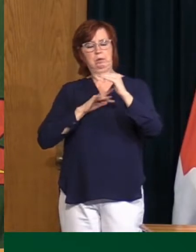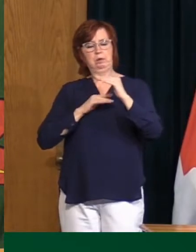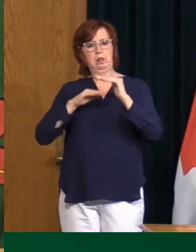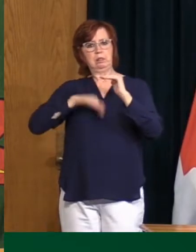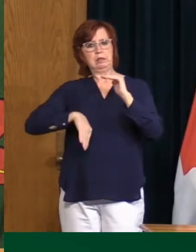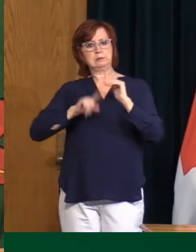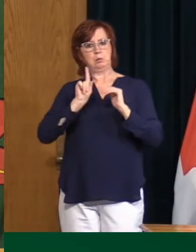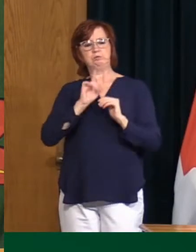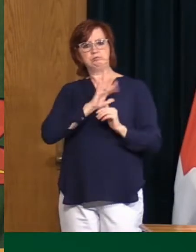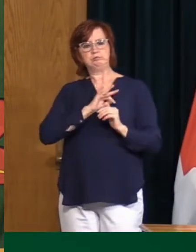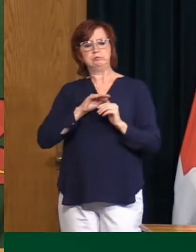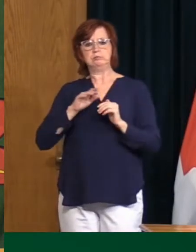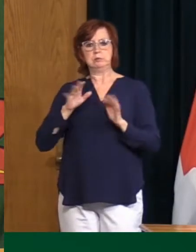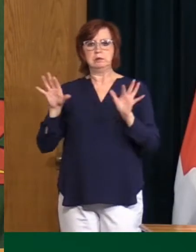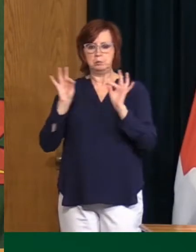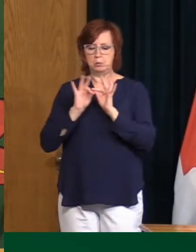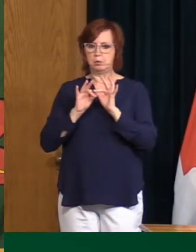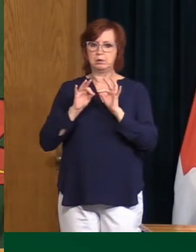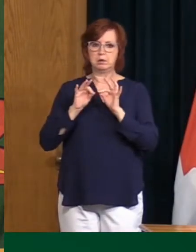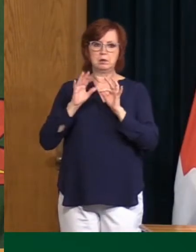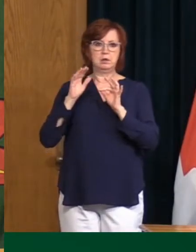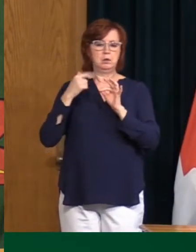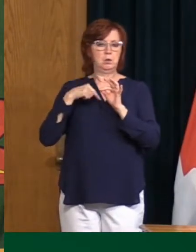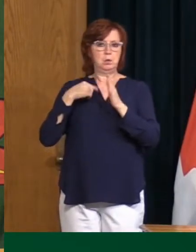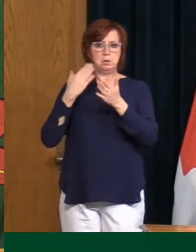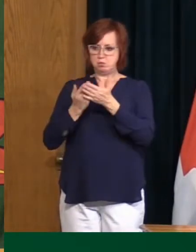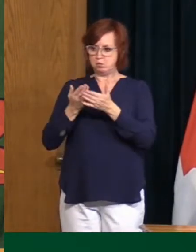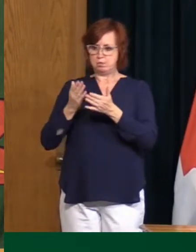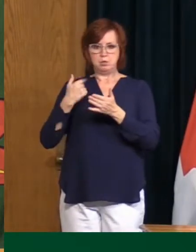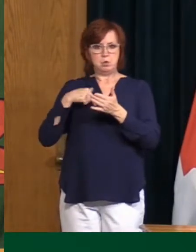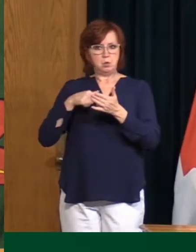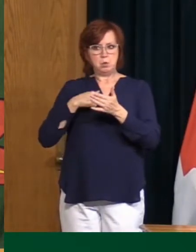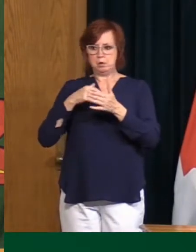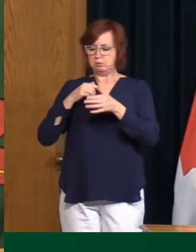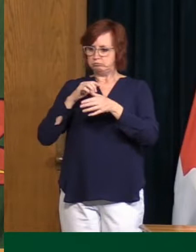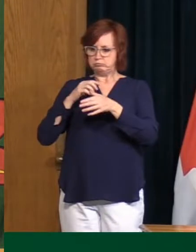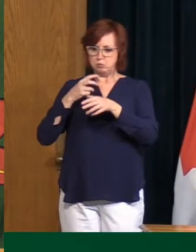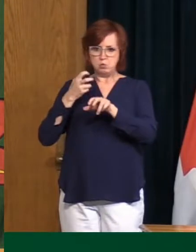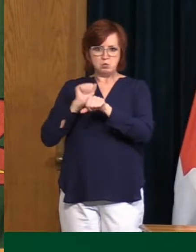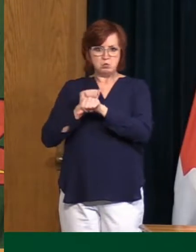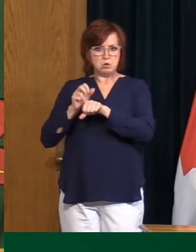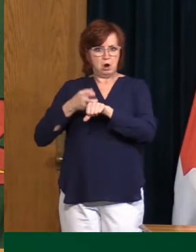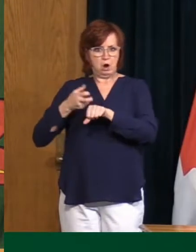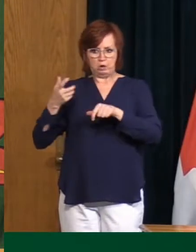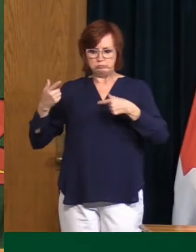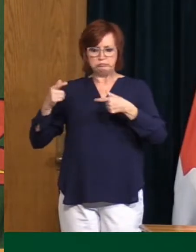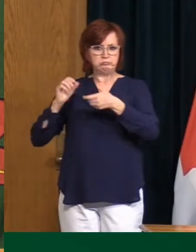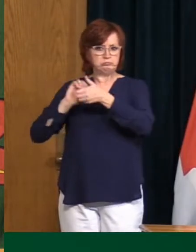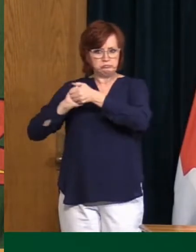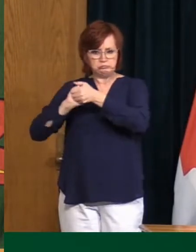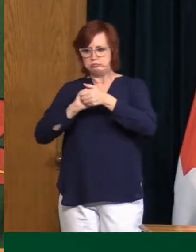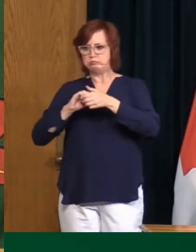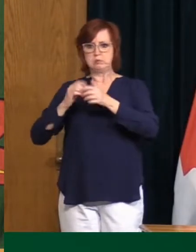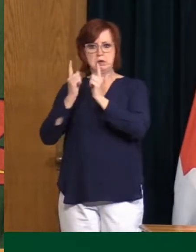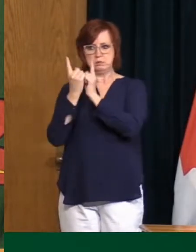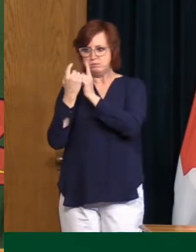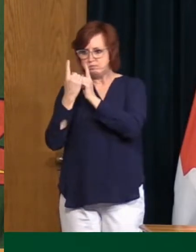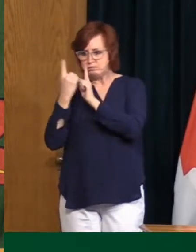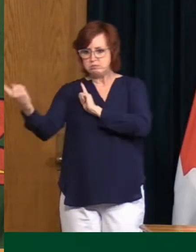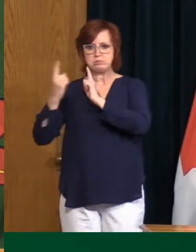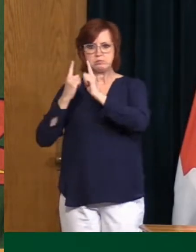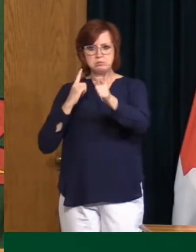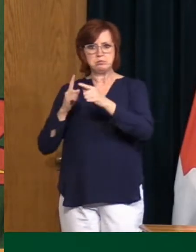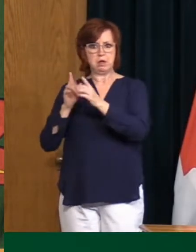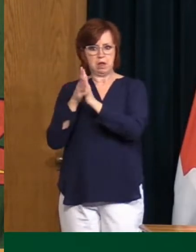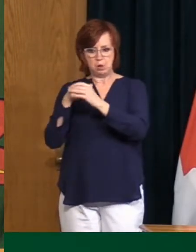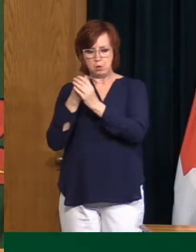as a province in our collective actions to continue to flatten the curve while finding our way forward in our new world. Your actions are making a difference, and we thank you